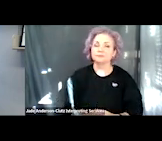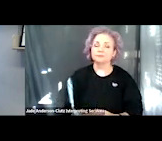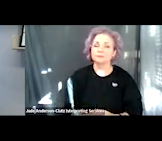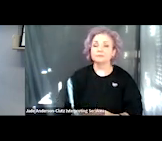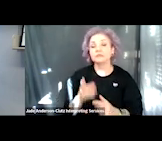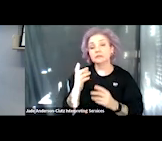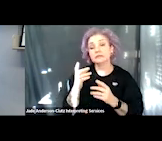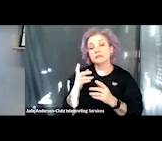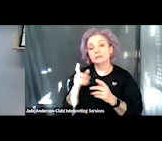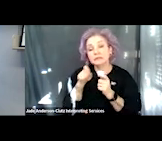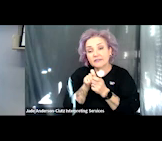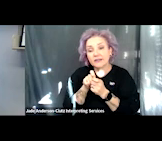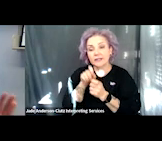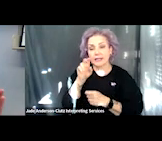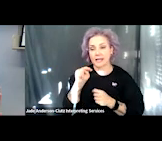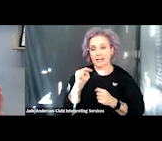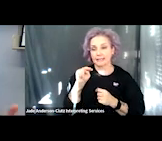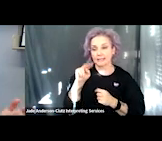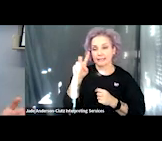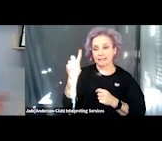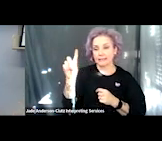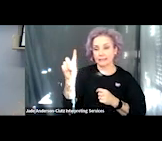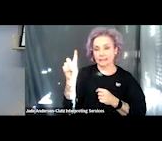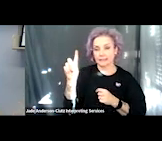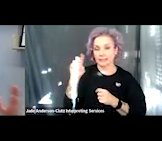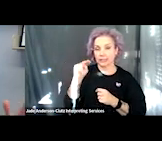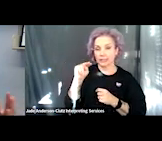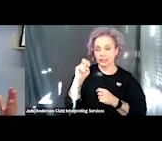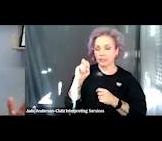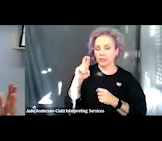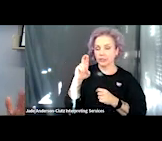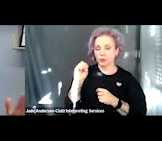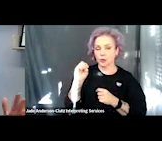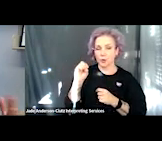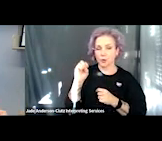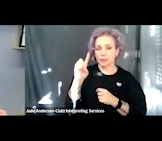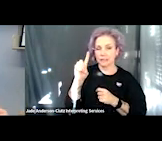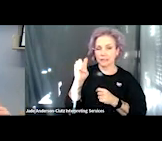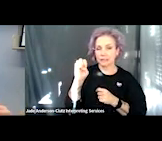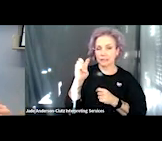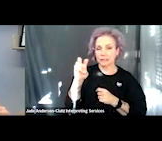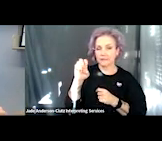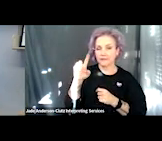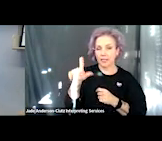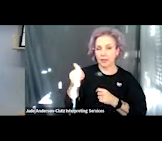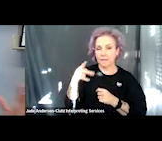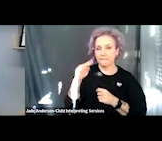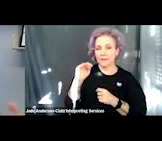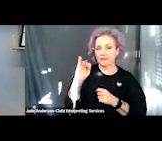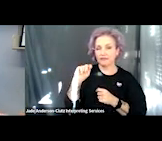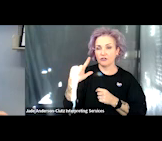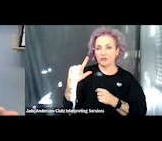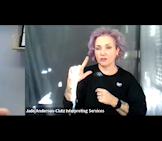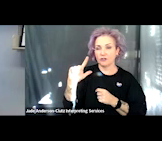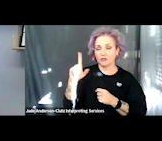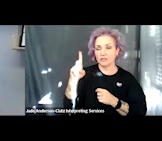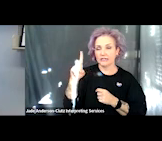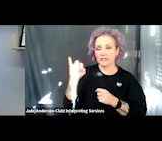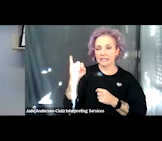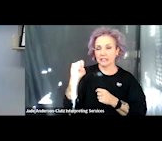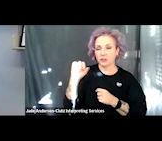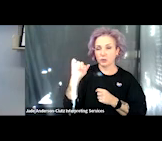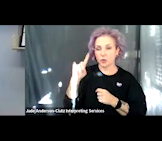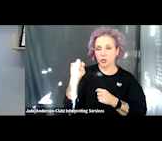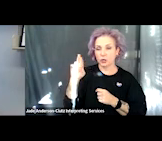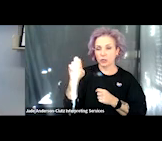on neurodevelopmental disorders. So microcephaly, that can be considered as a neurodevelopmental disorder, but I'm going to focus a